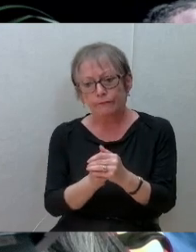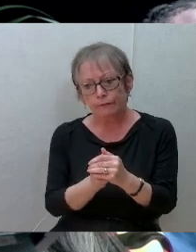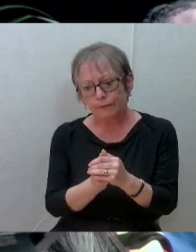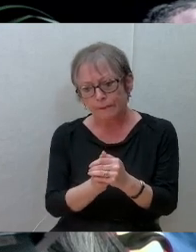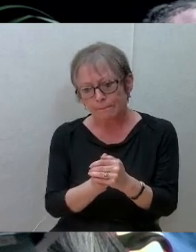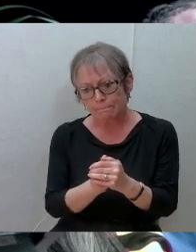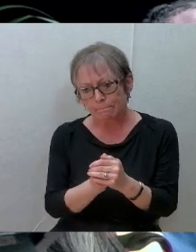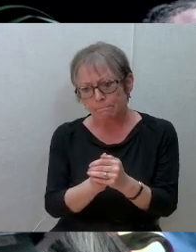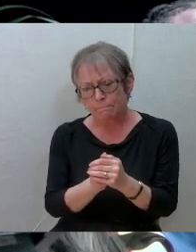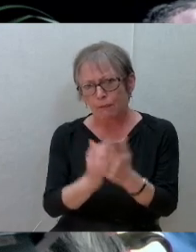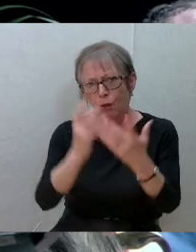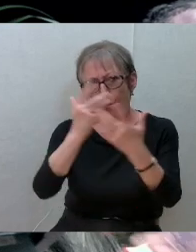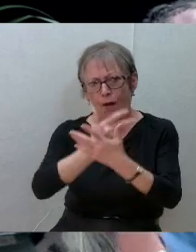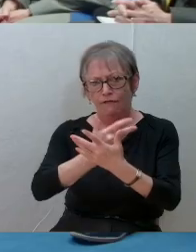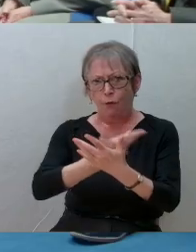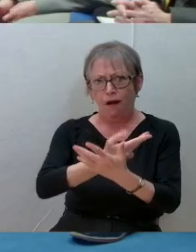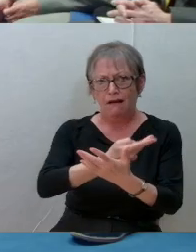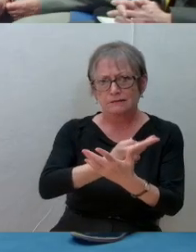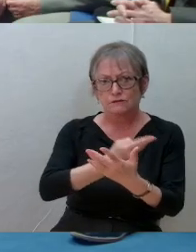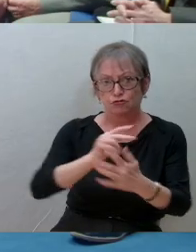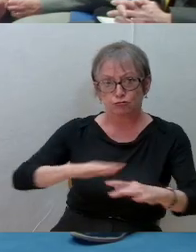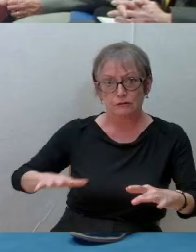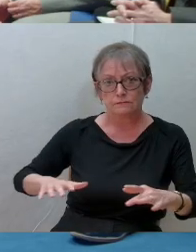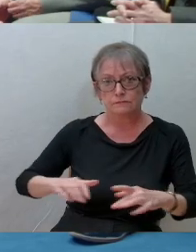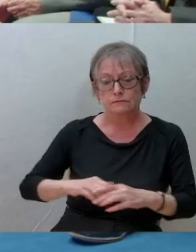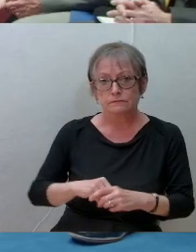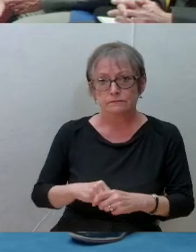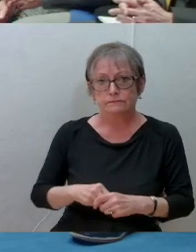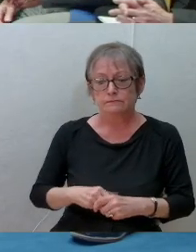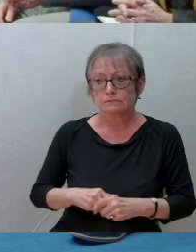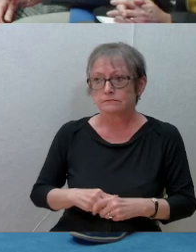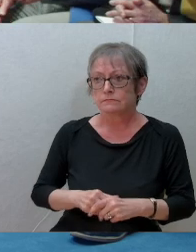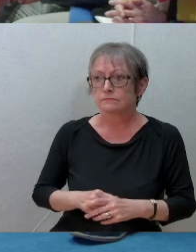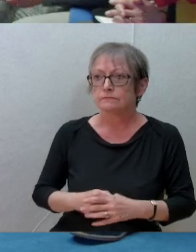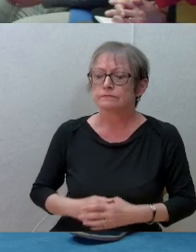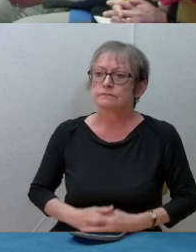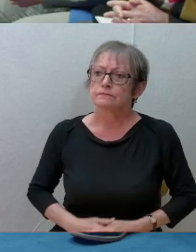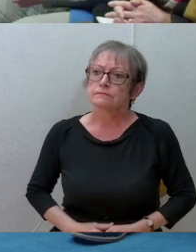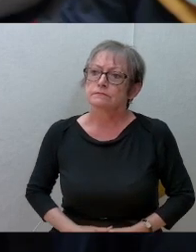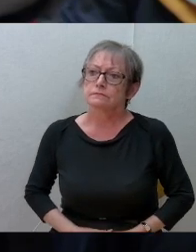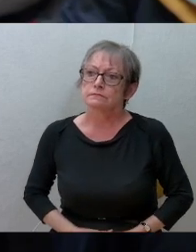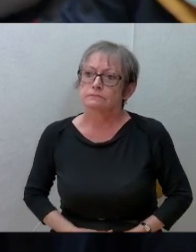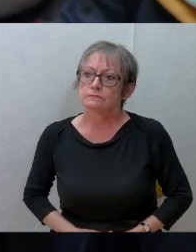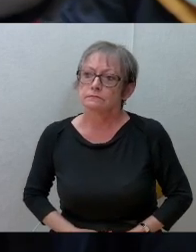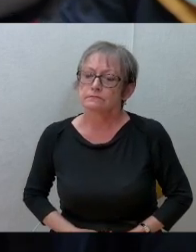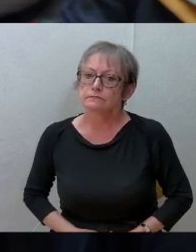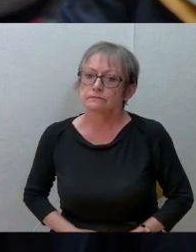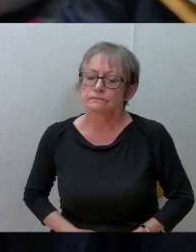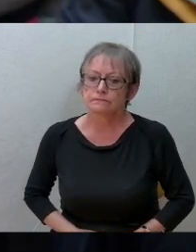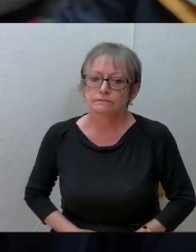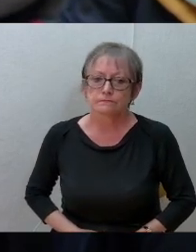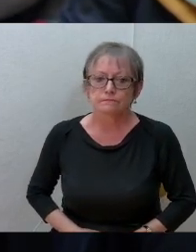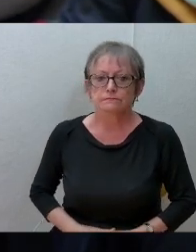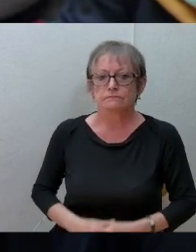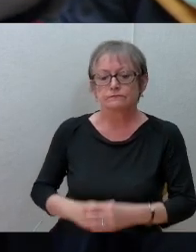was worried for us, for the children. And the only shield that she had was